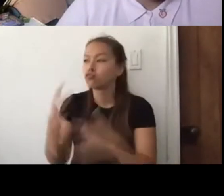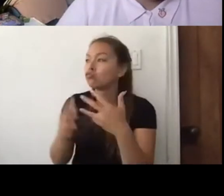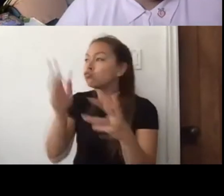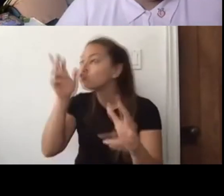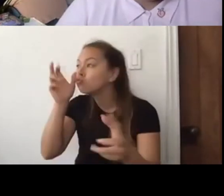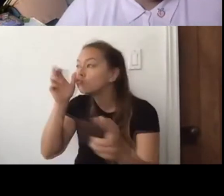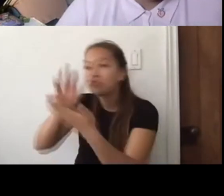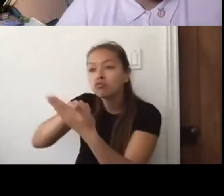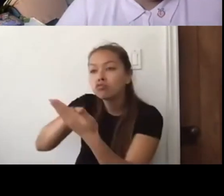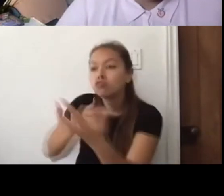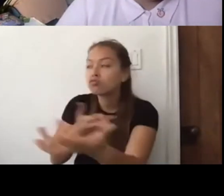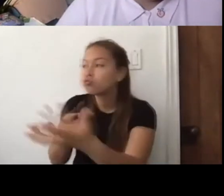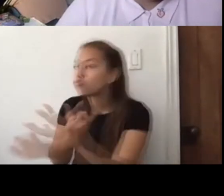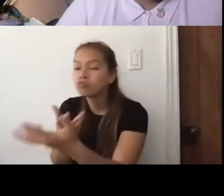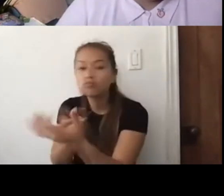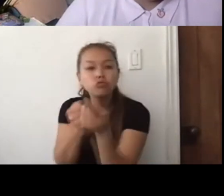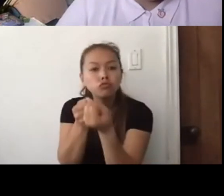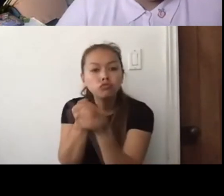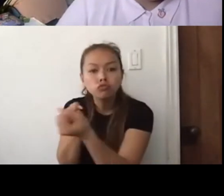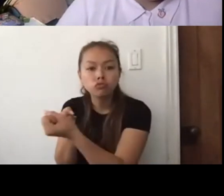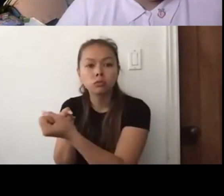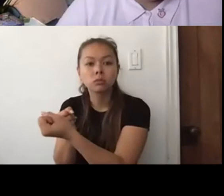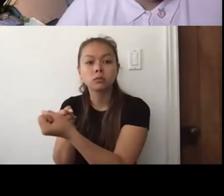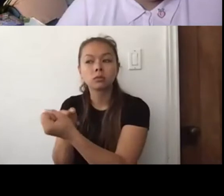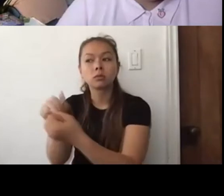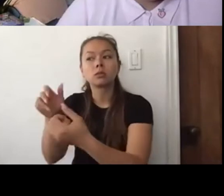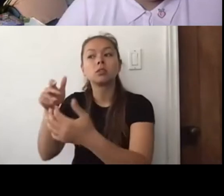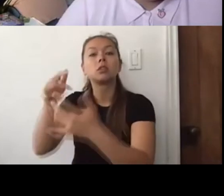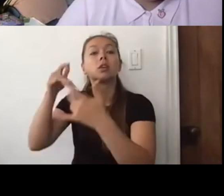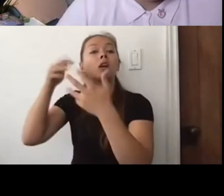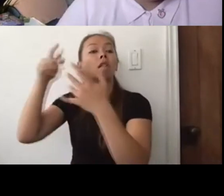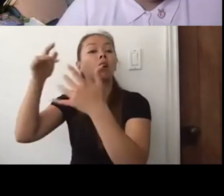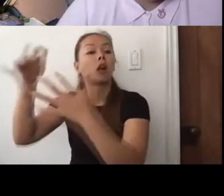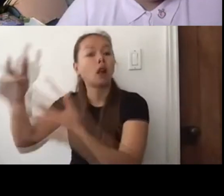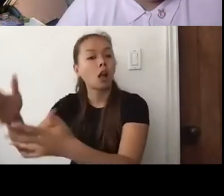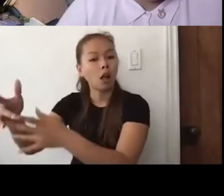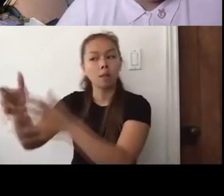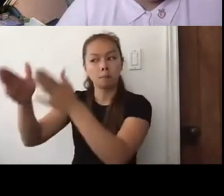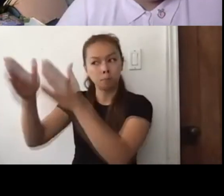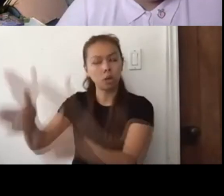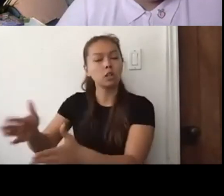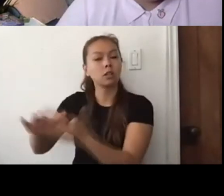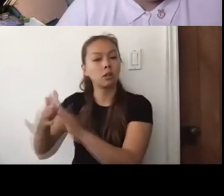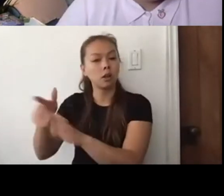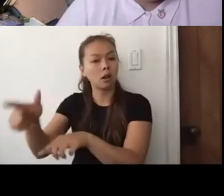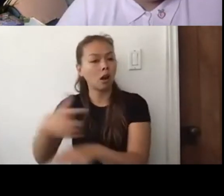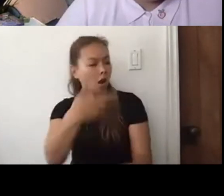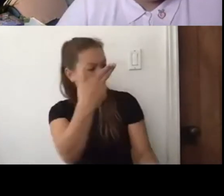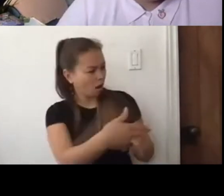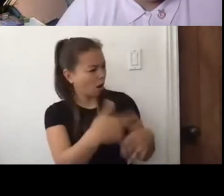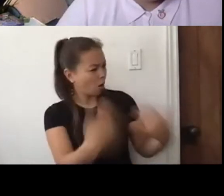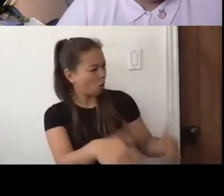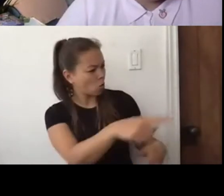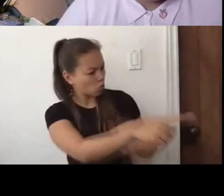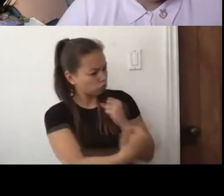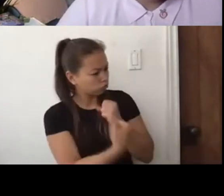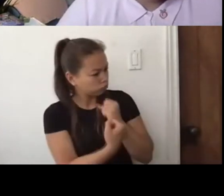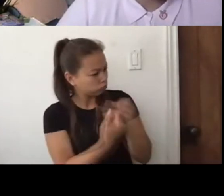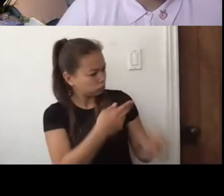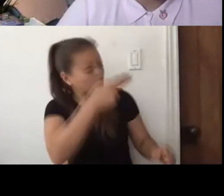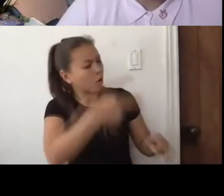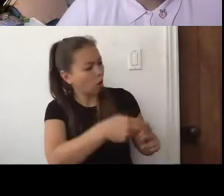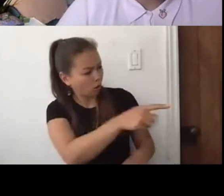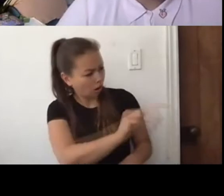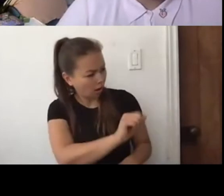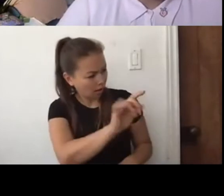aspiring folks that are aspiring to practice allyship should never do the work with the expectation that they're going to get a reward or that they're going to